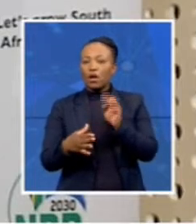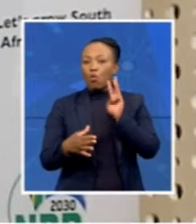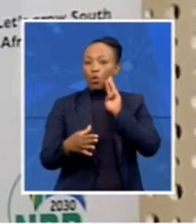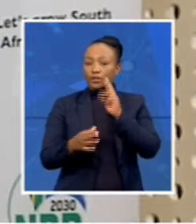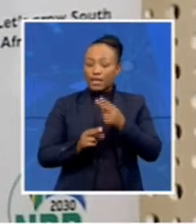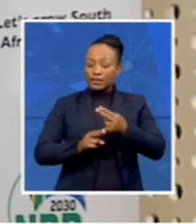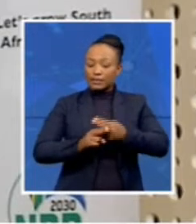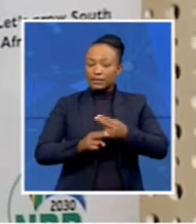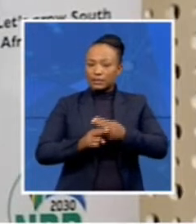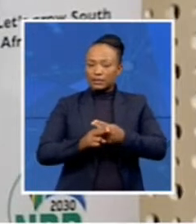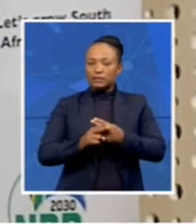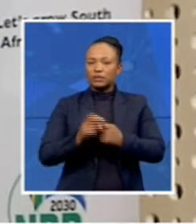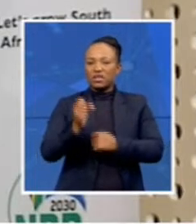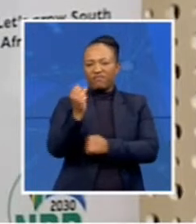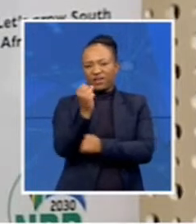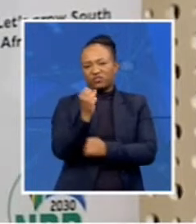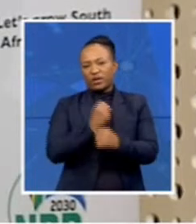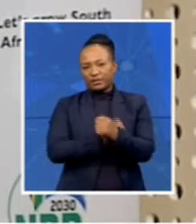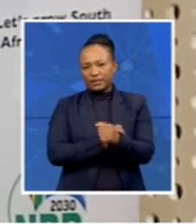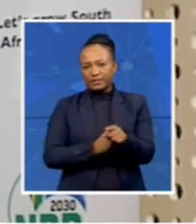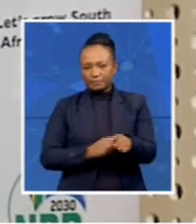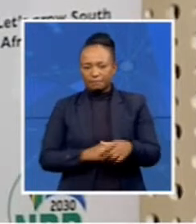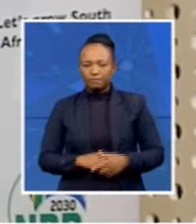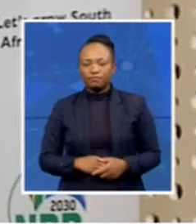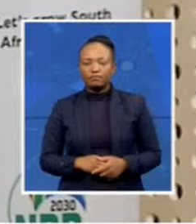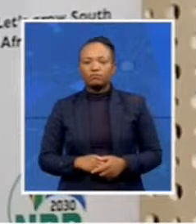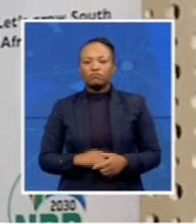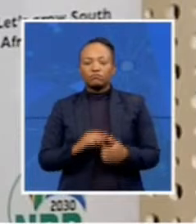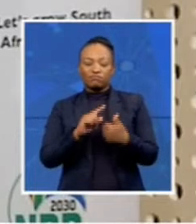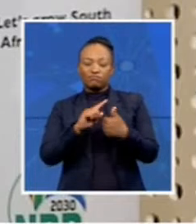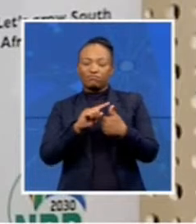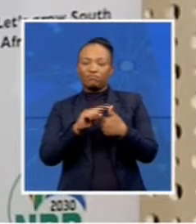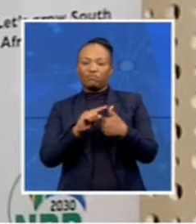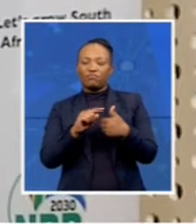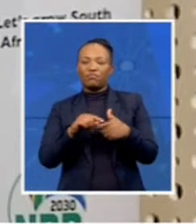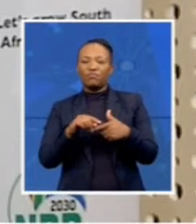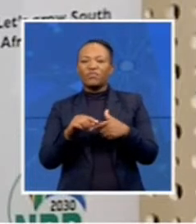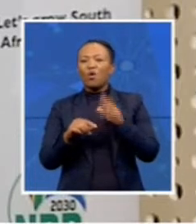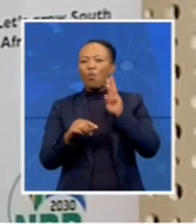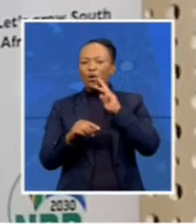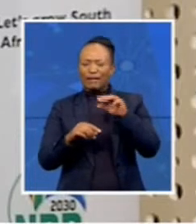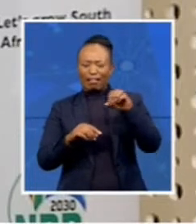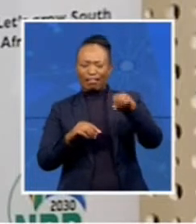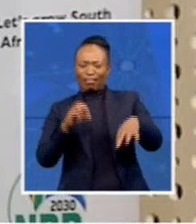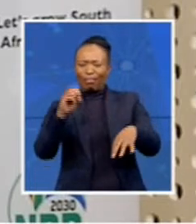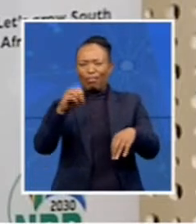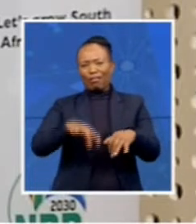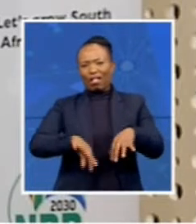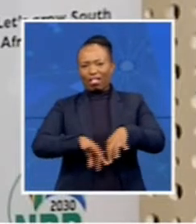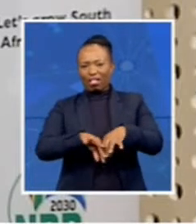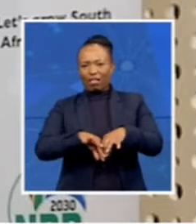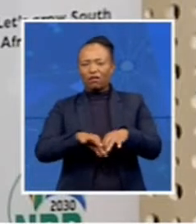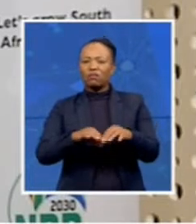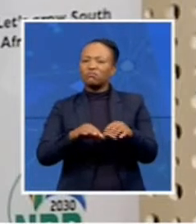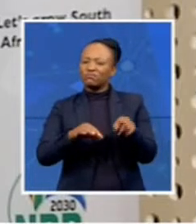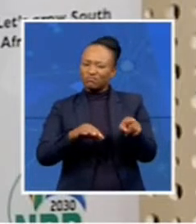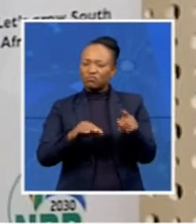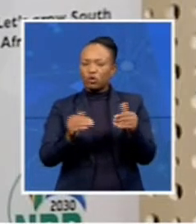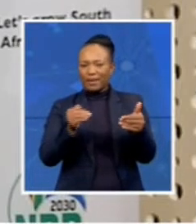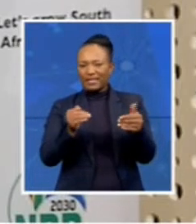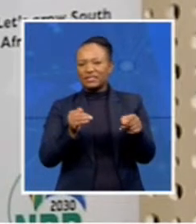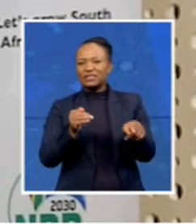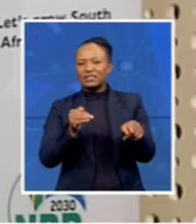was managing pollution and water quality. Number 7 was transboundary and international